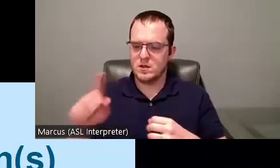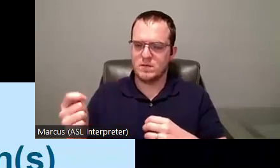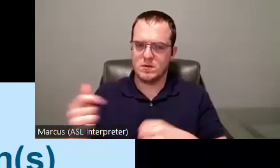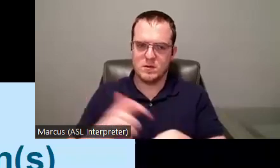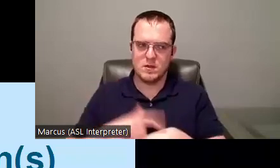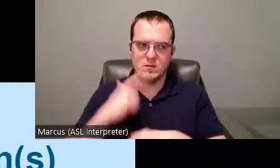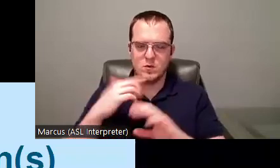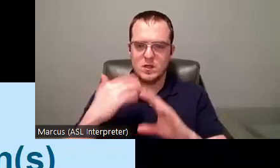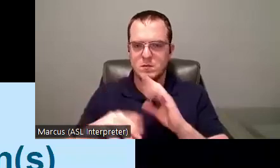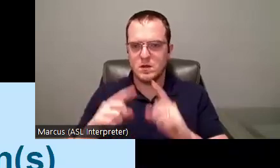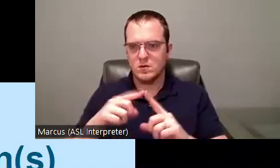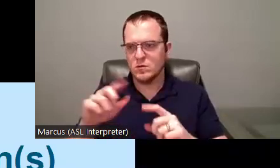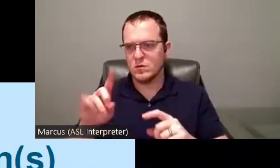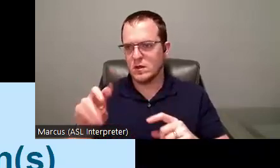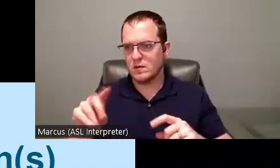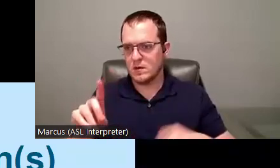her statement to David.